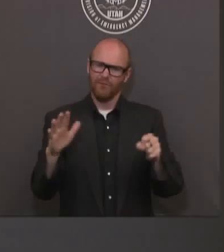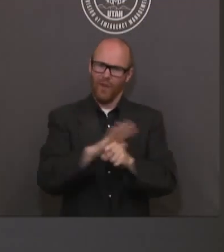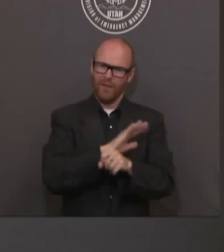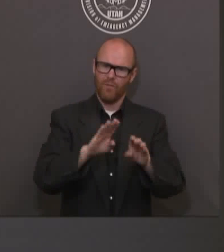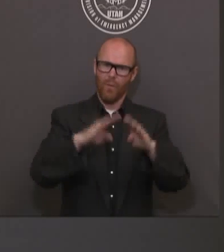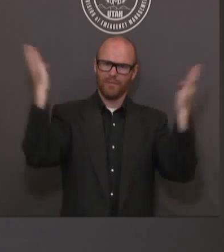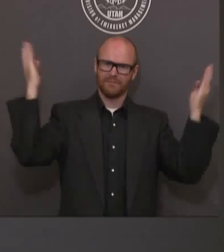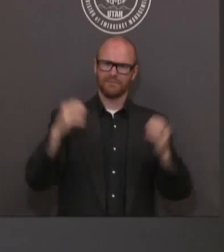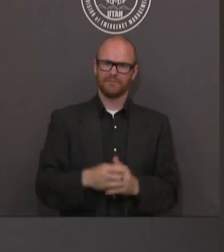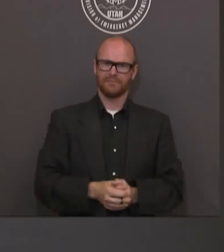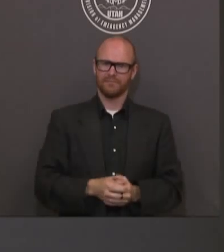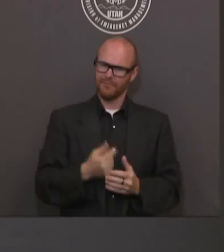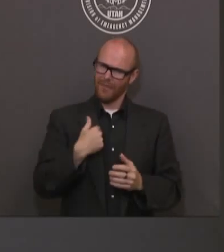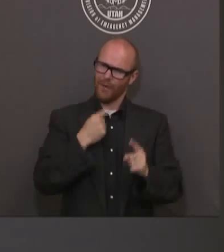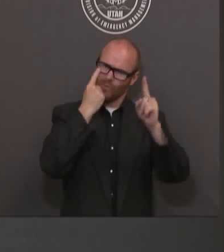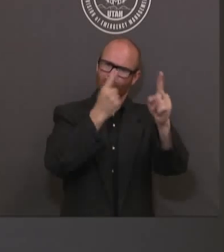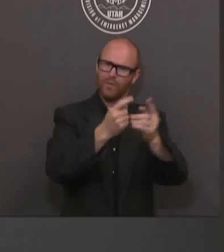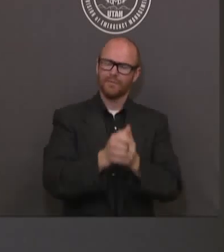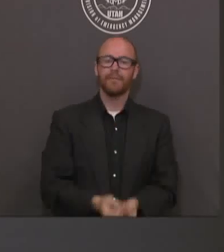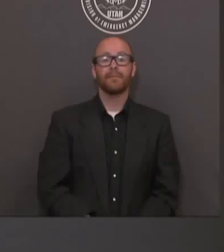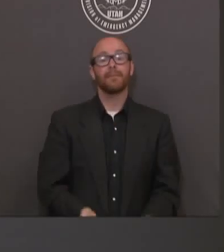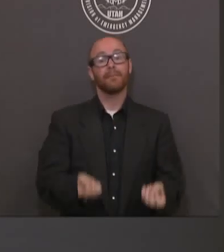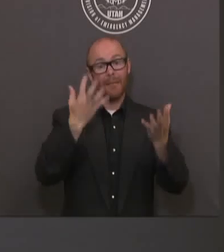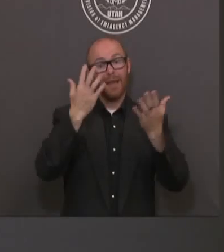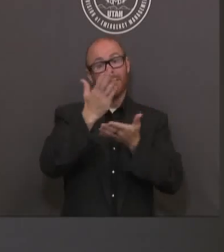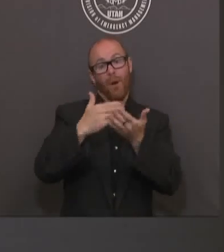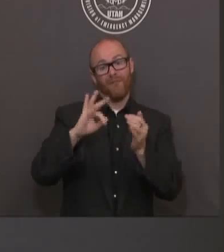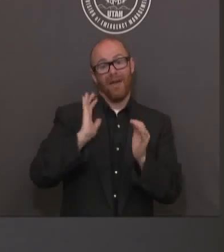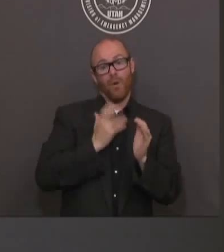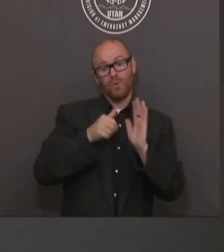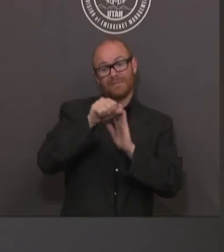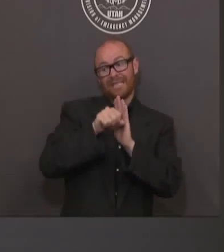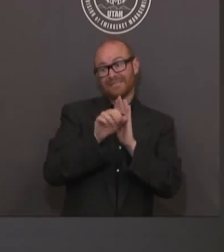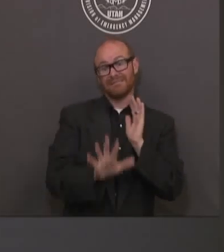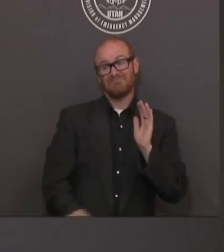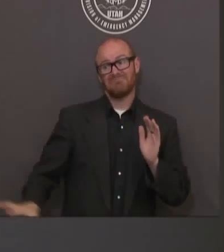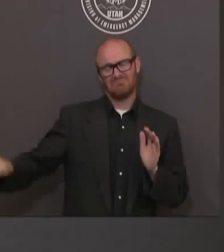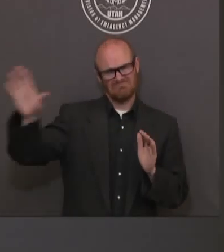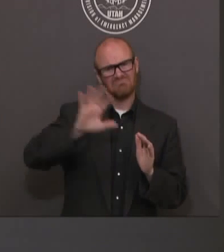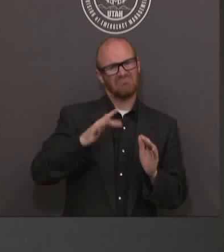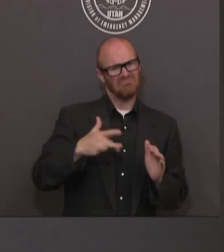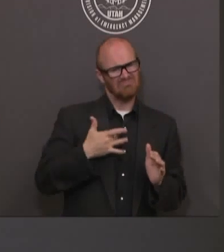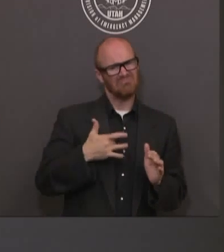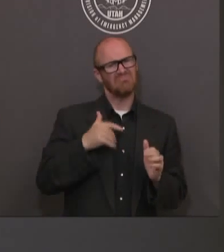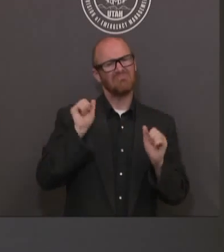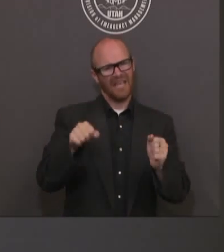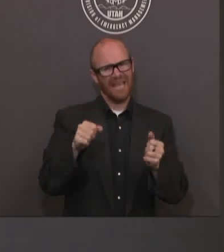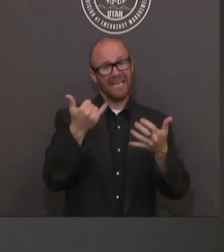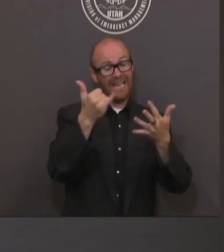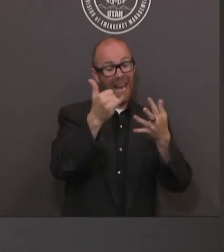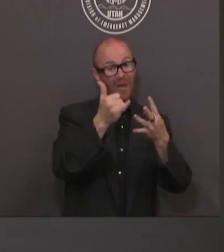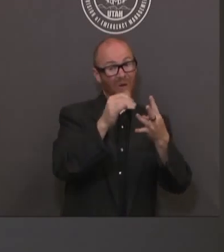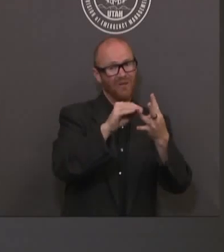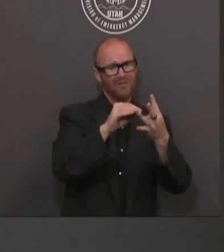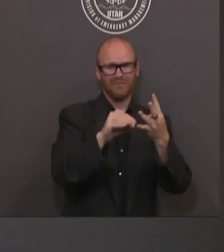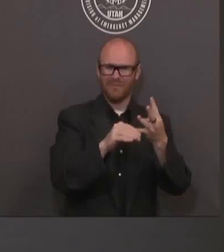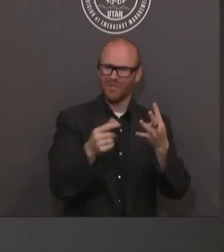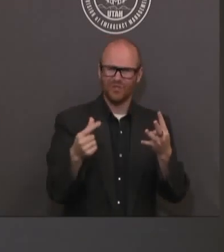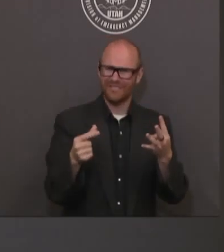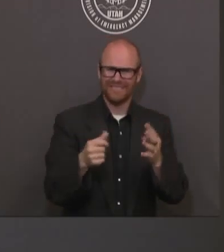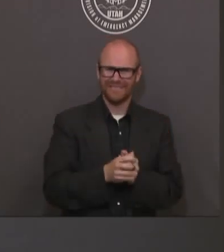of the state are getting to a point where they can start thinking about moving from yellow to green. That may